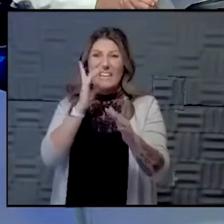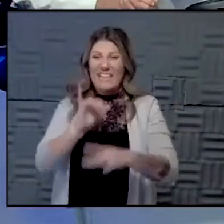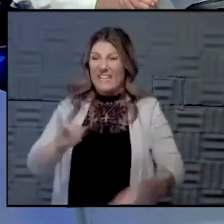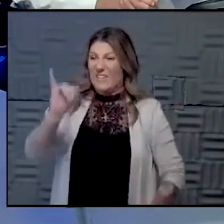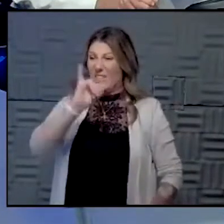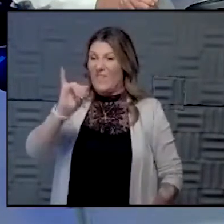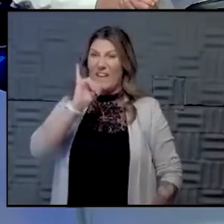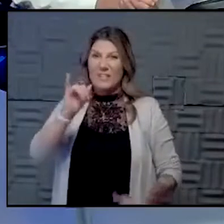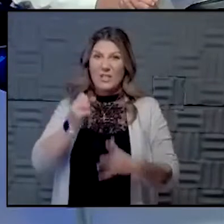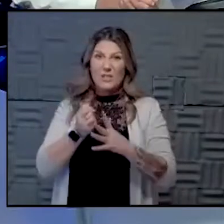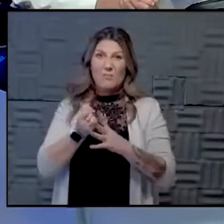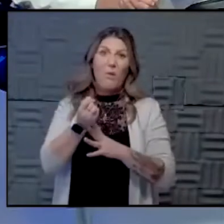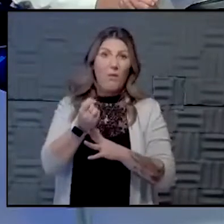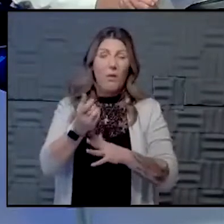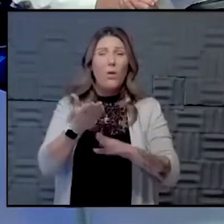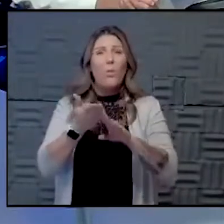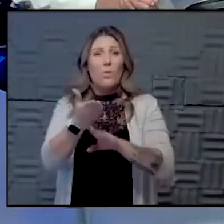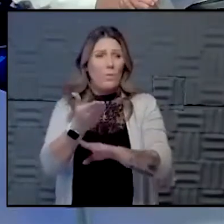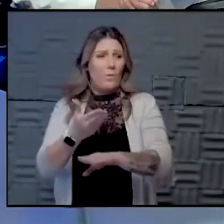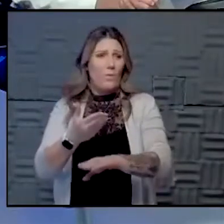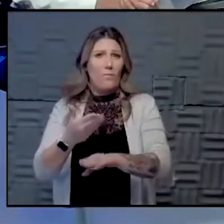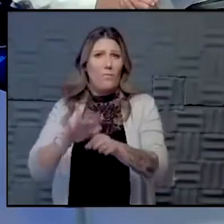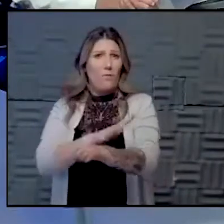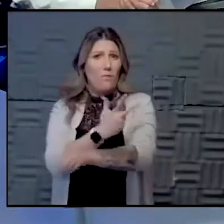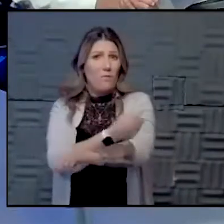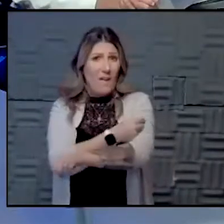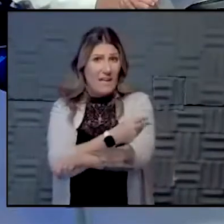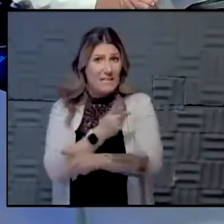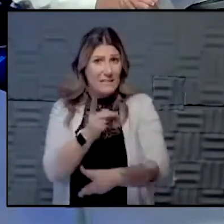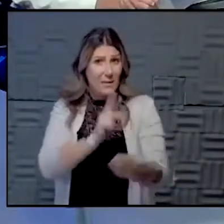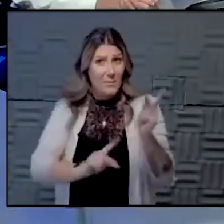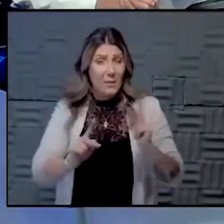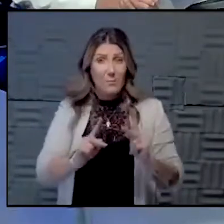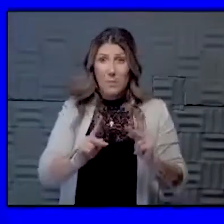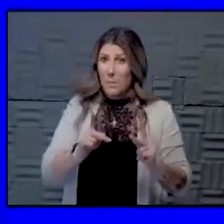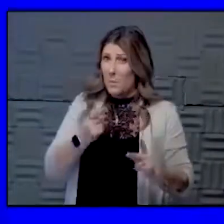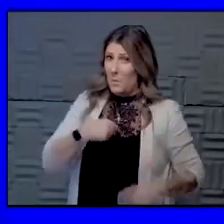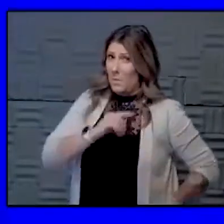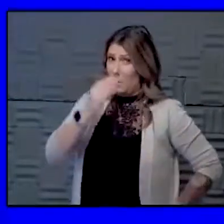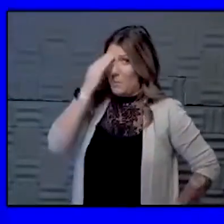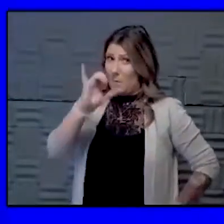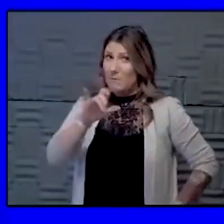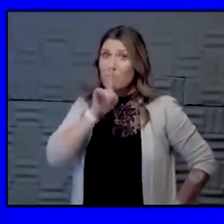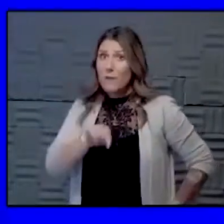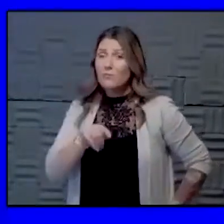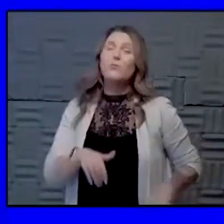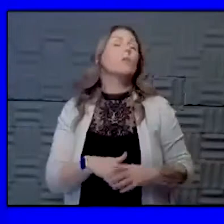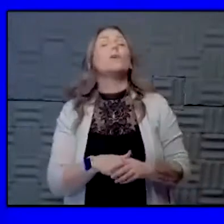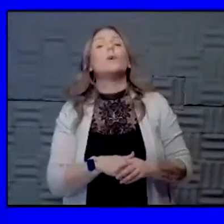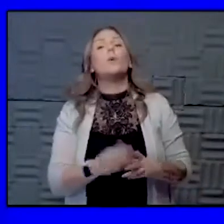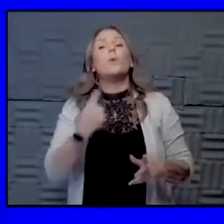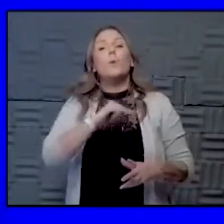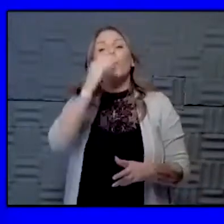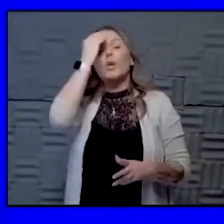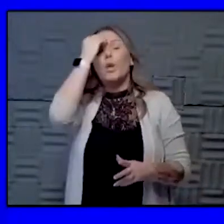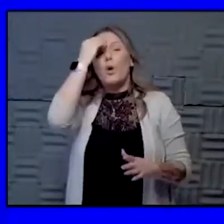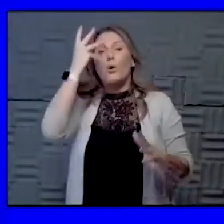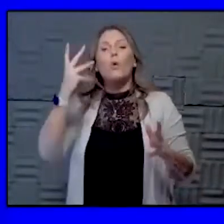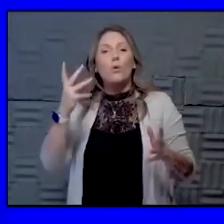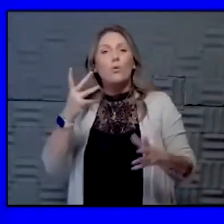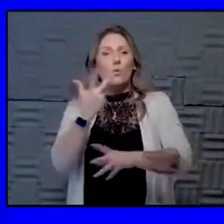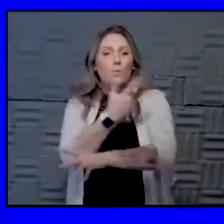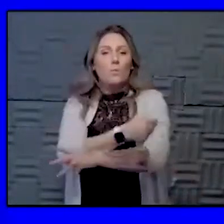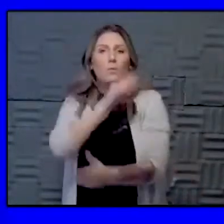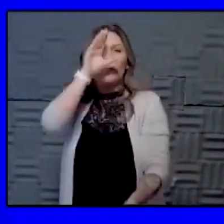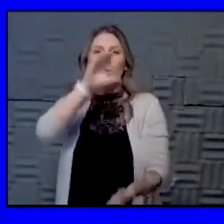fully vaccinated people? Yeah, I don't think, Hawk, what do you think? I'm not sure if we know that answer. What we do know is the vaccines are going to reduce